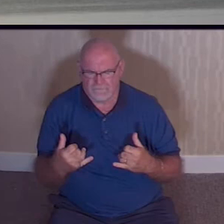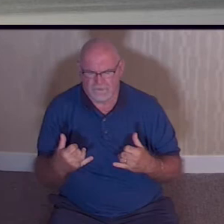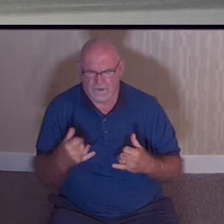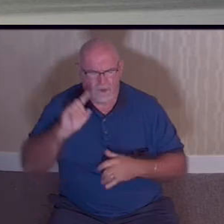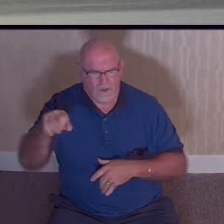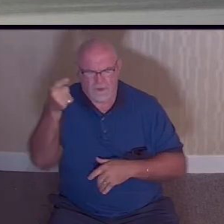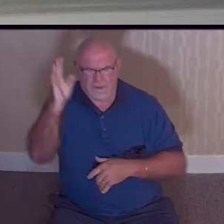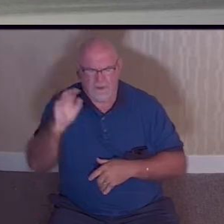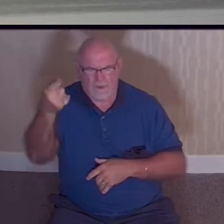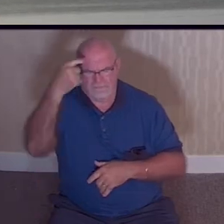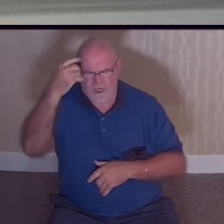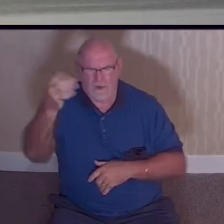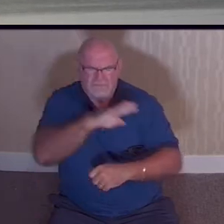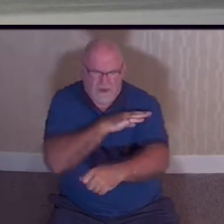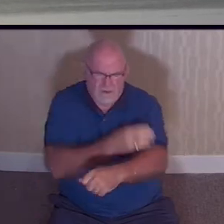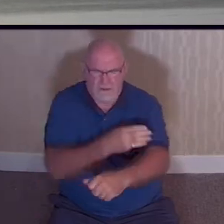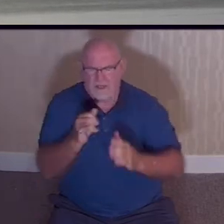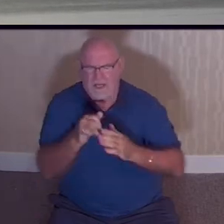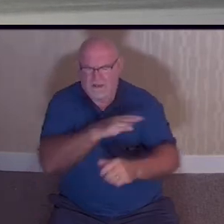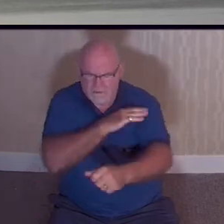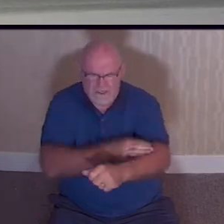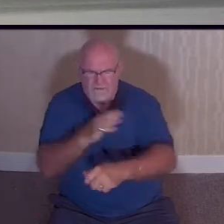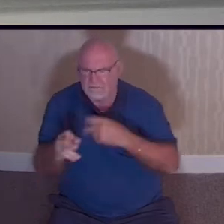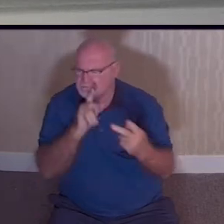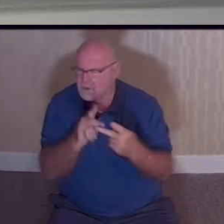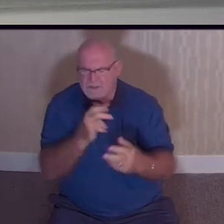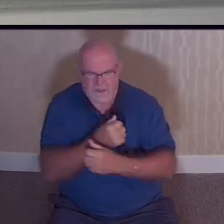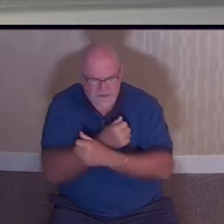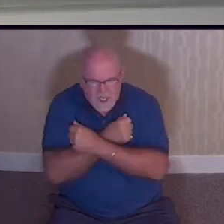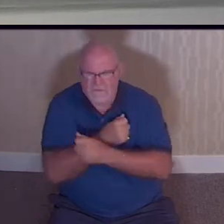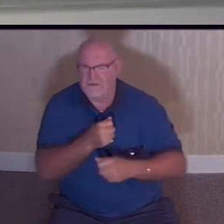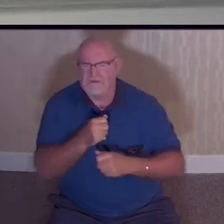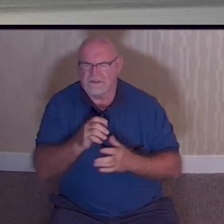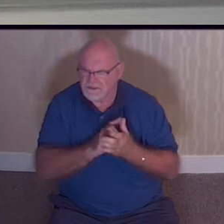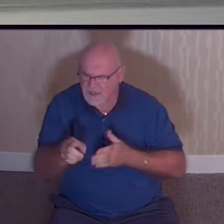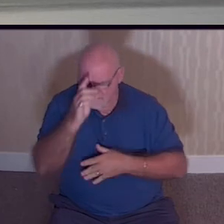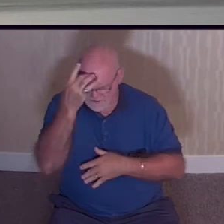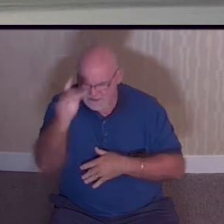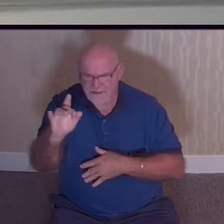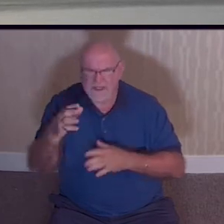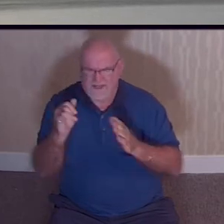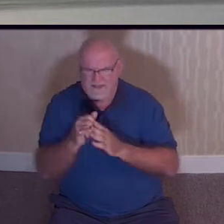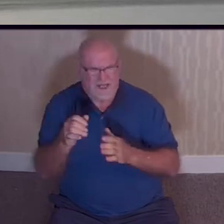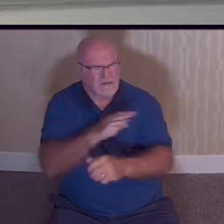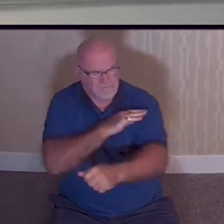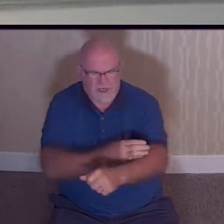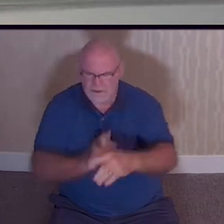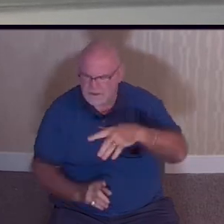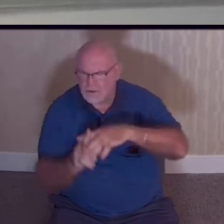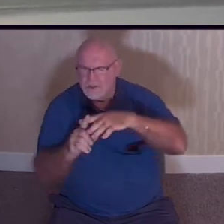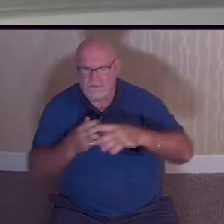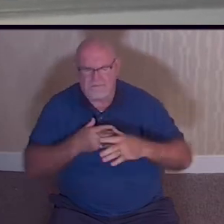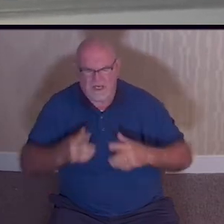There is but one God, one mind, one power, and that power is perfect love. It's divine intelligence. And that power is showing up in